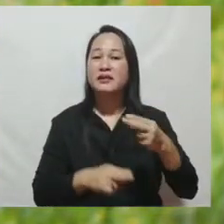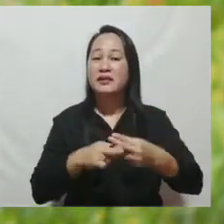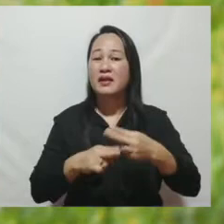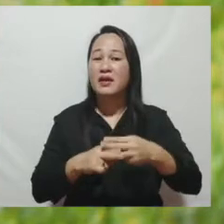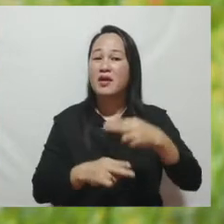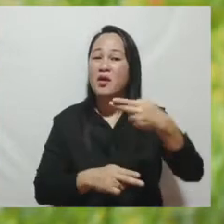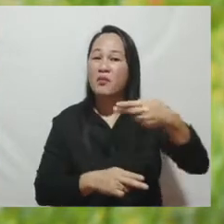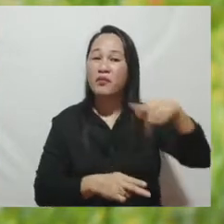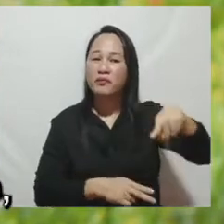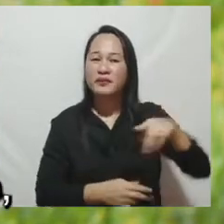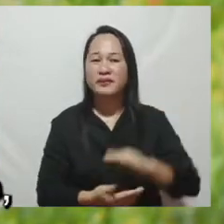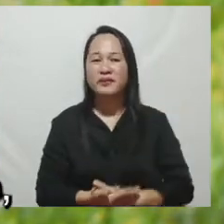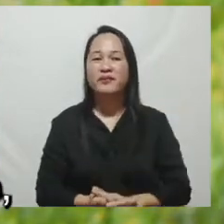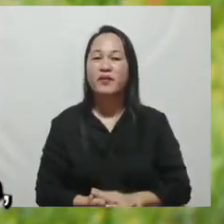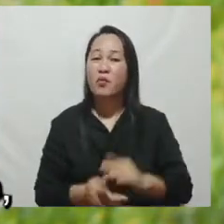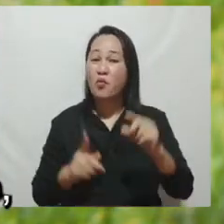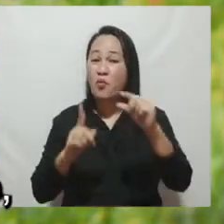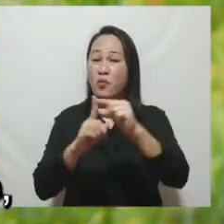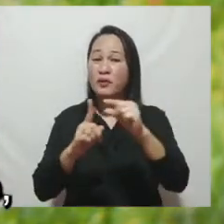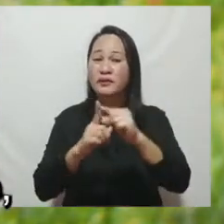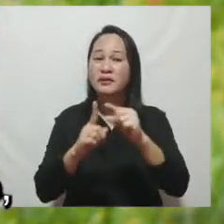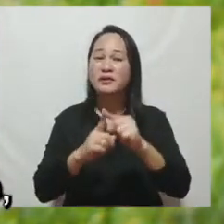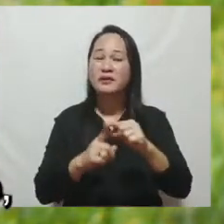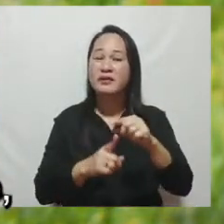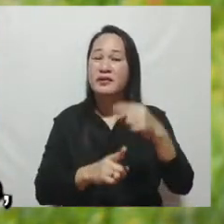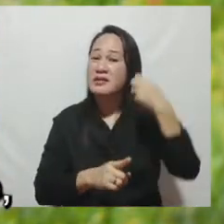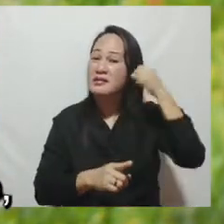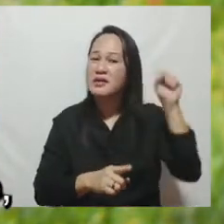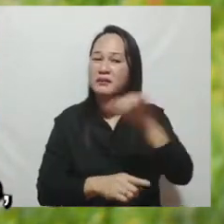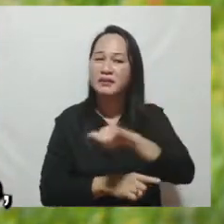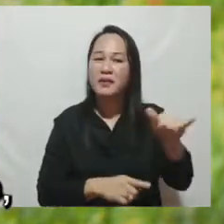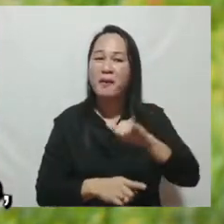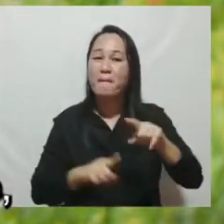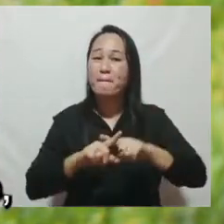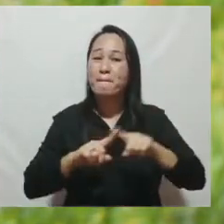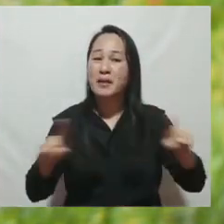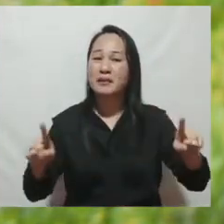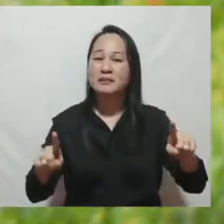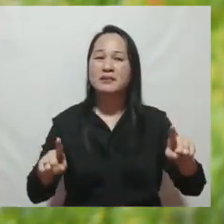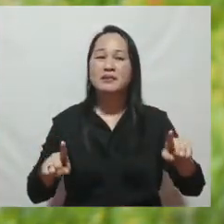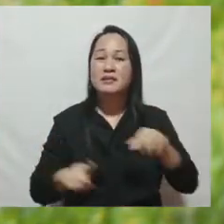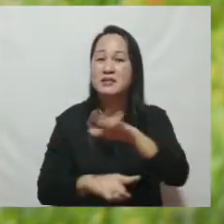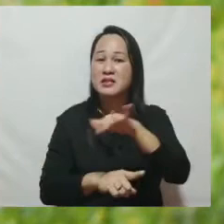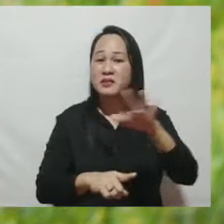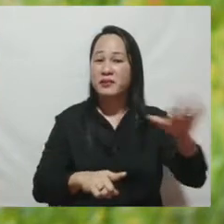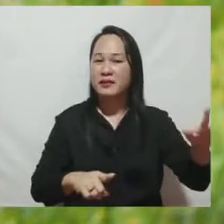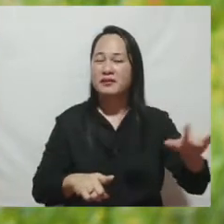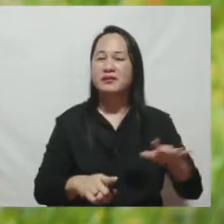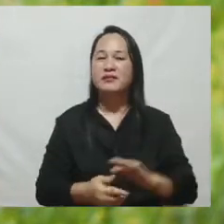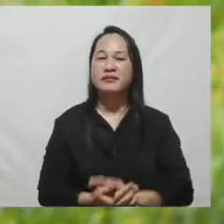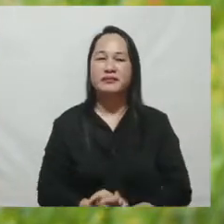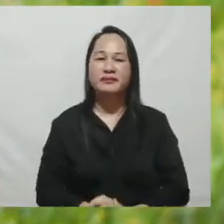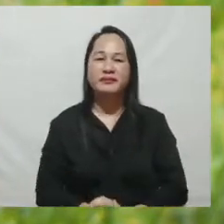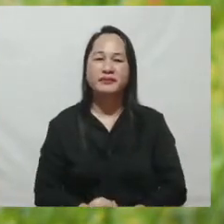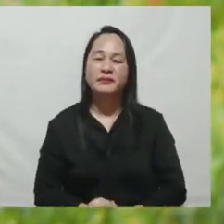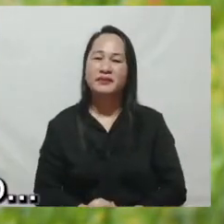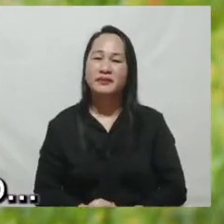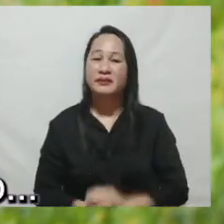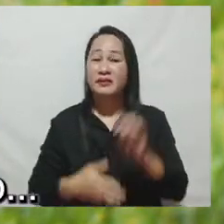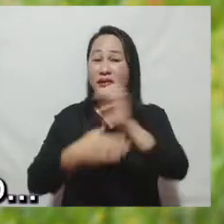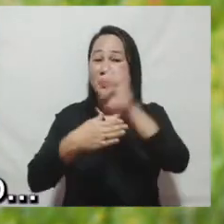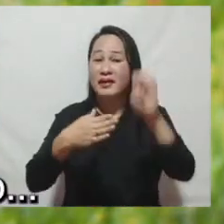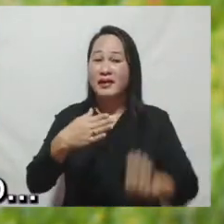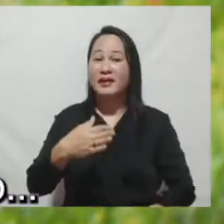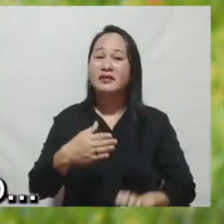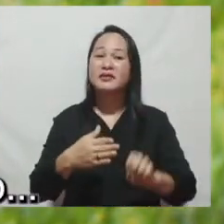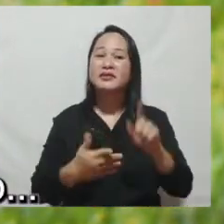a homophone. Homophones are words that sound the same, but they are spelled differently. At